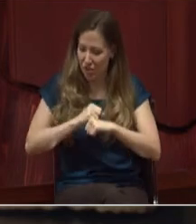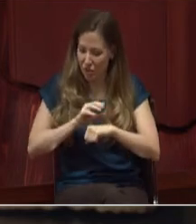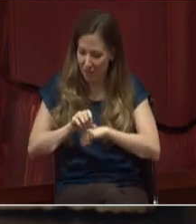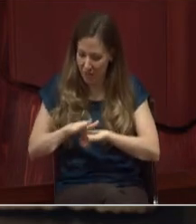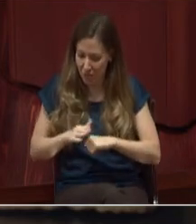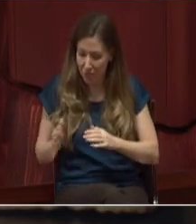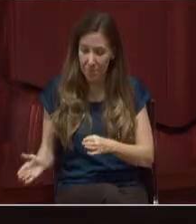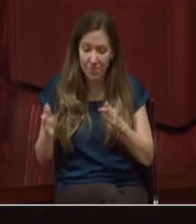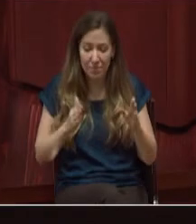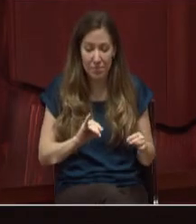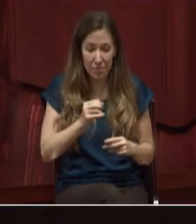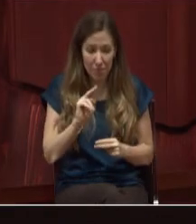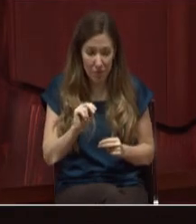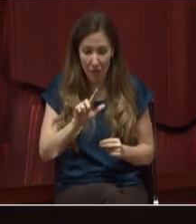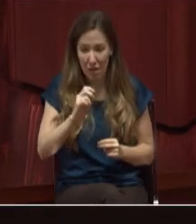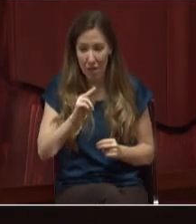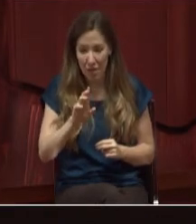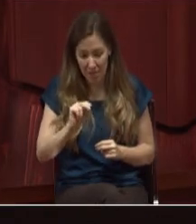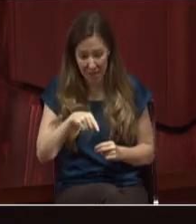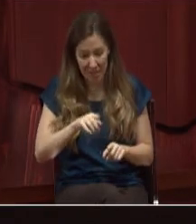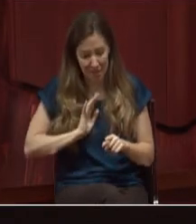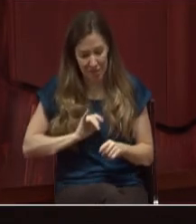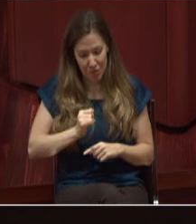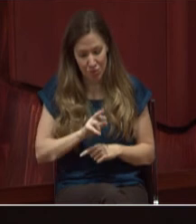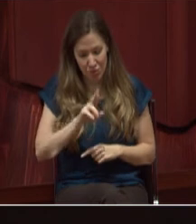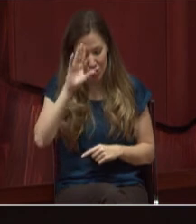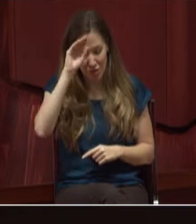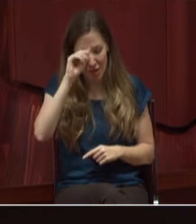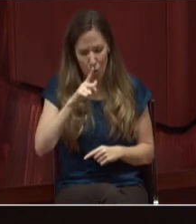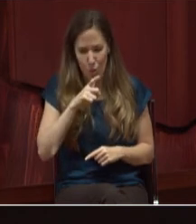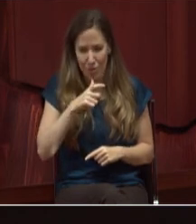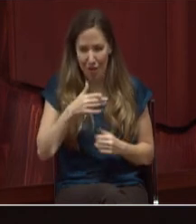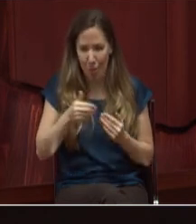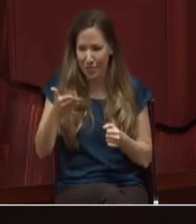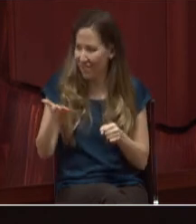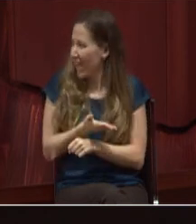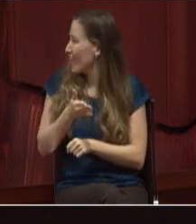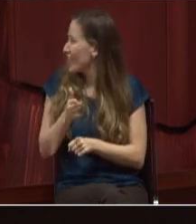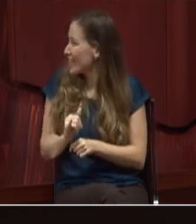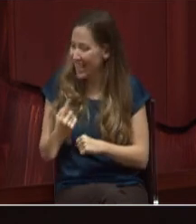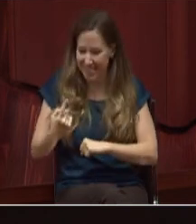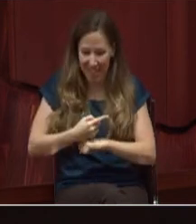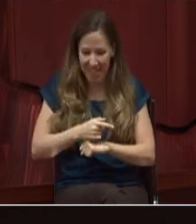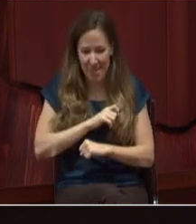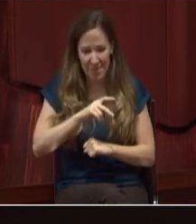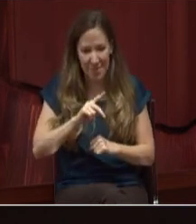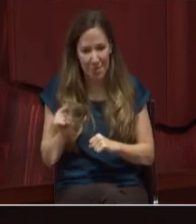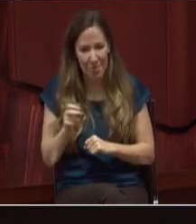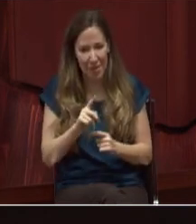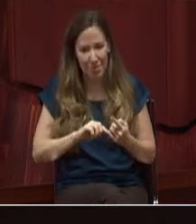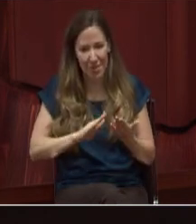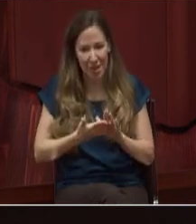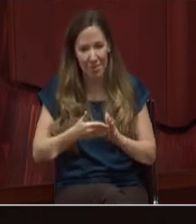John Lehman, who was the junior guy working for Kissinger, who almost got fired that fateful day, went on to become Secretary of the Navy